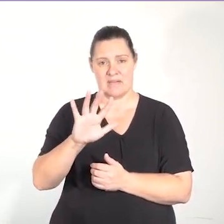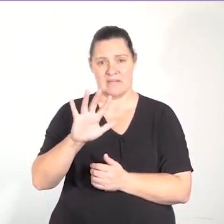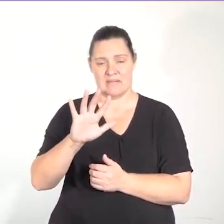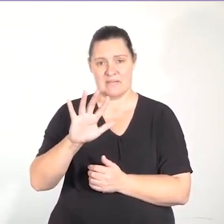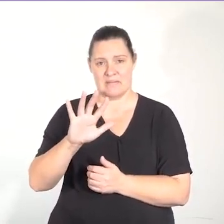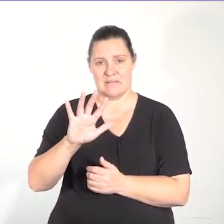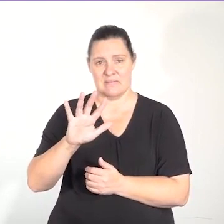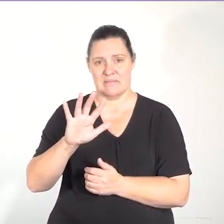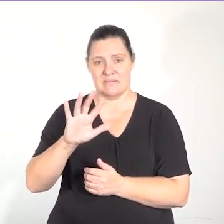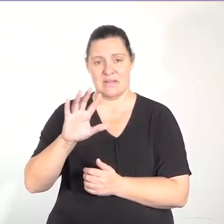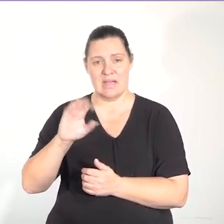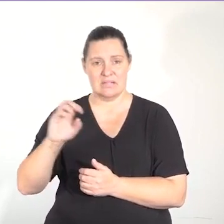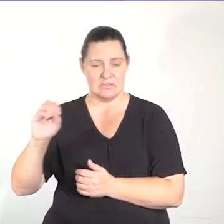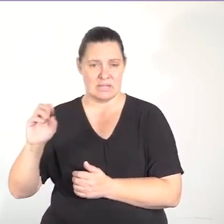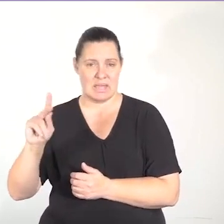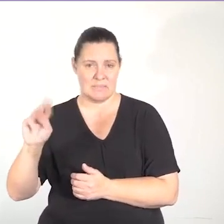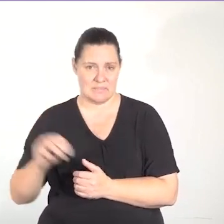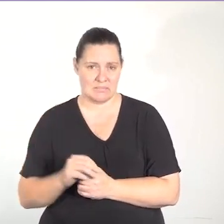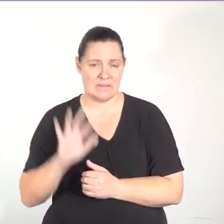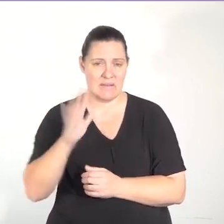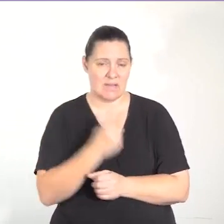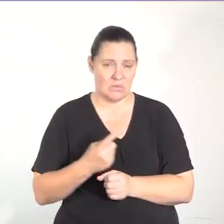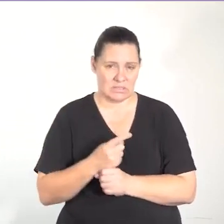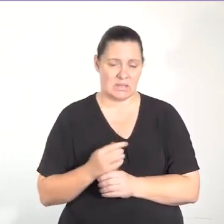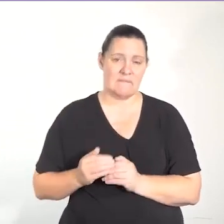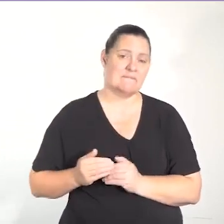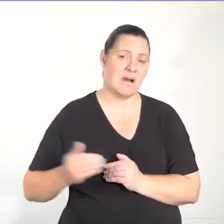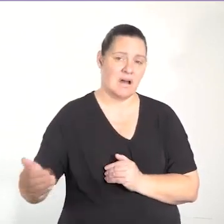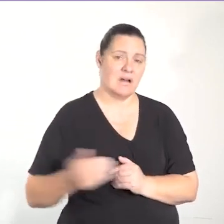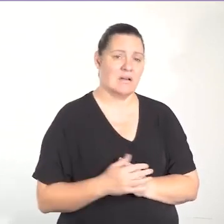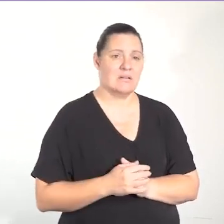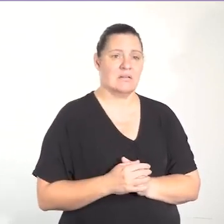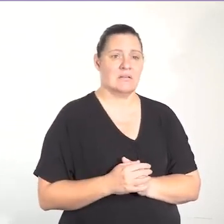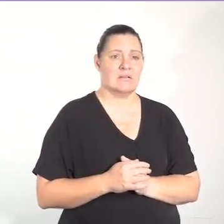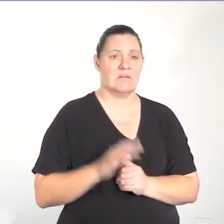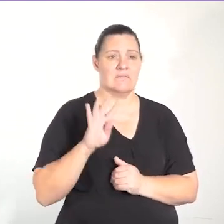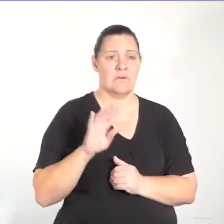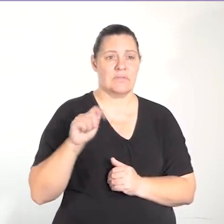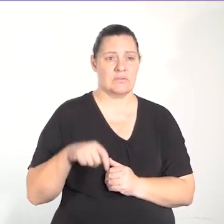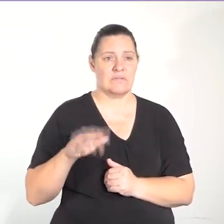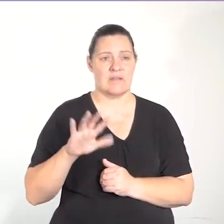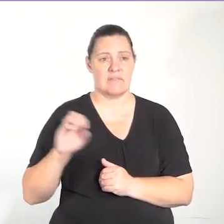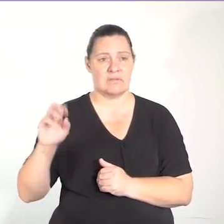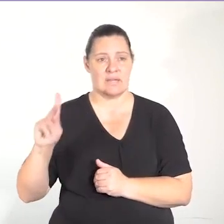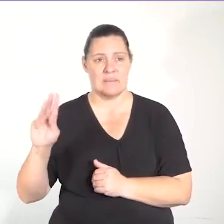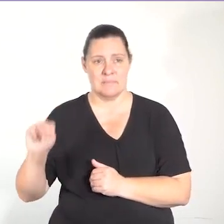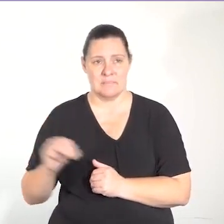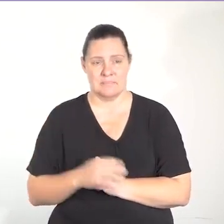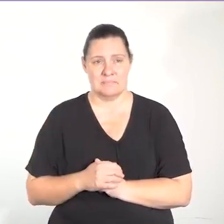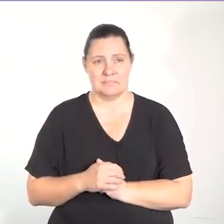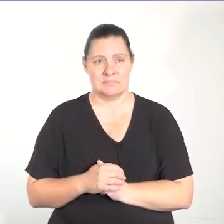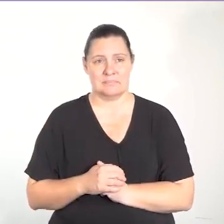4,500 kilometers. It means that in 5 hours, our plane has now covered a distance of 4,500